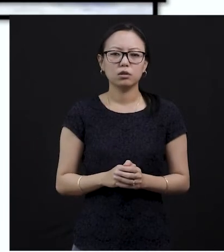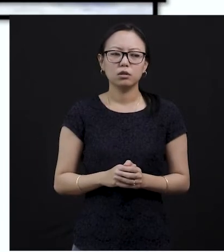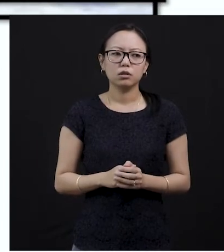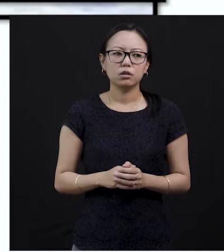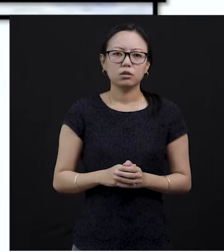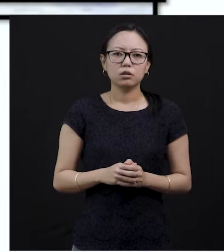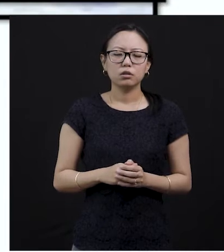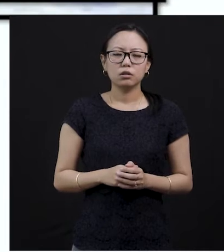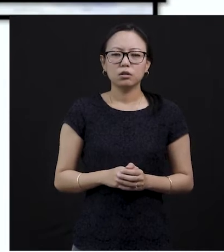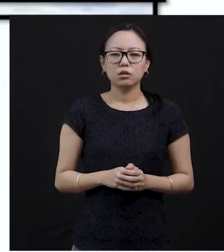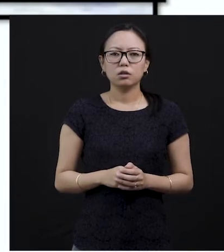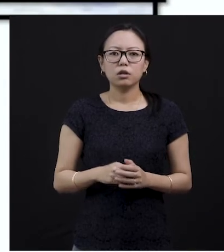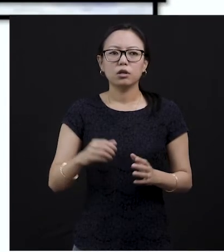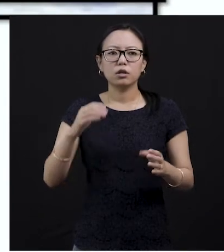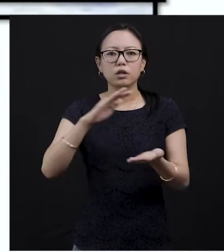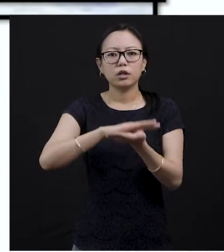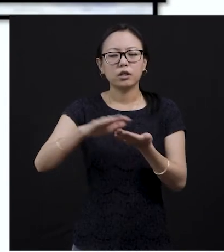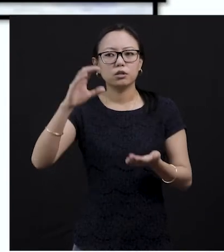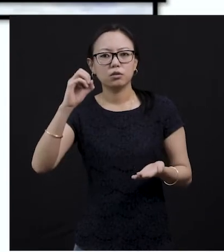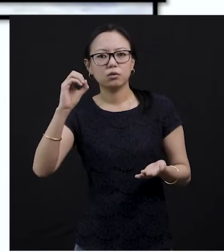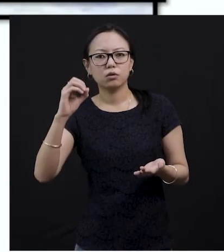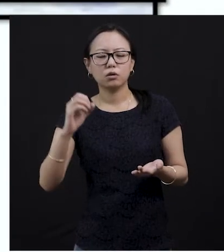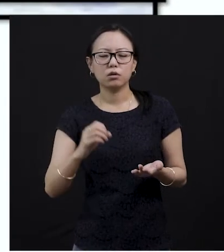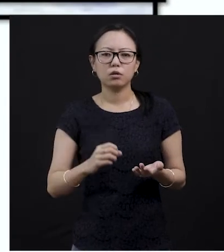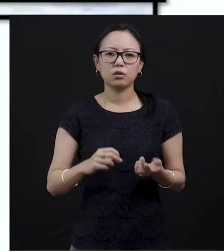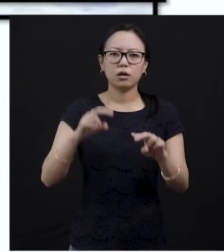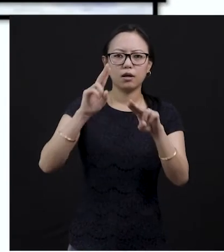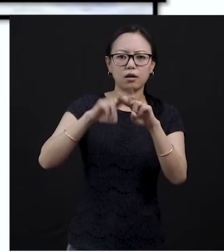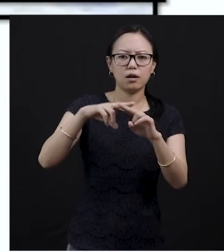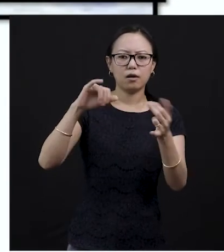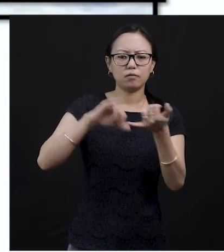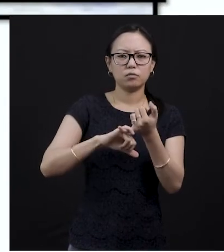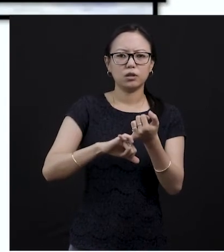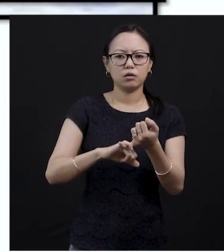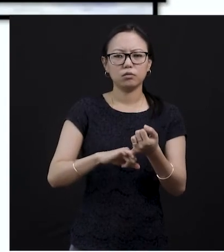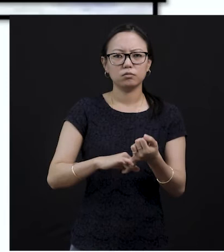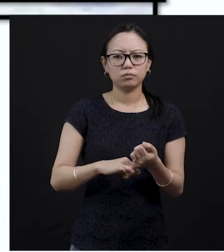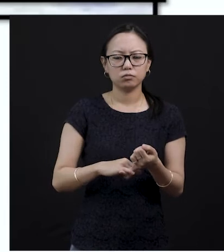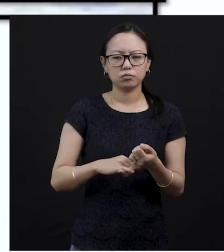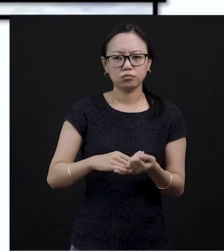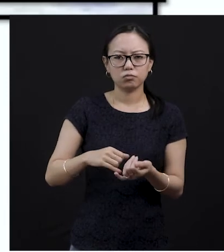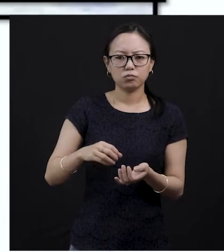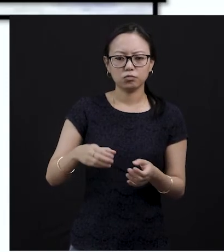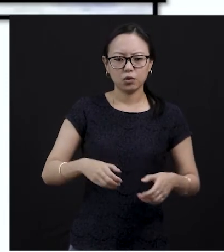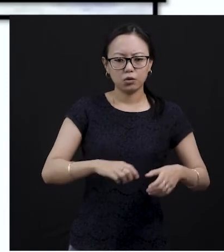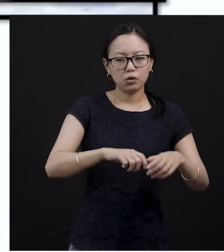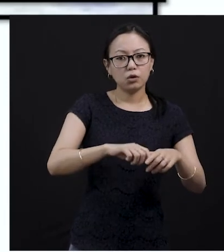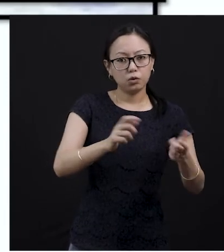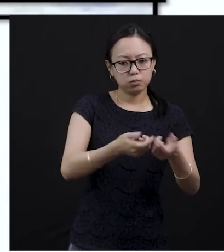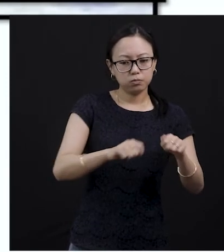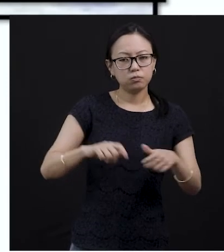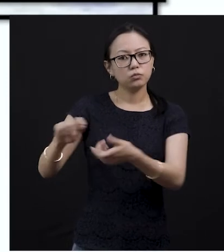yes or no? So the mountain goat have strong hoofs. Why?